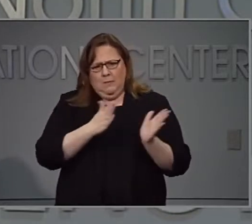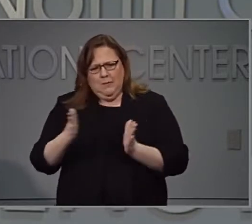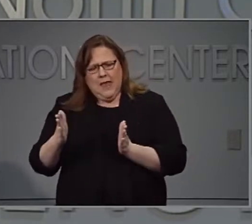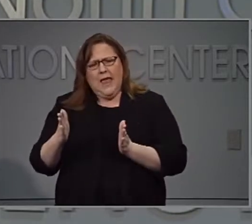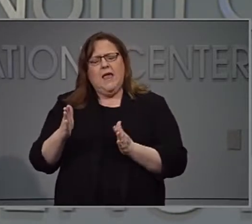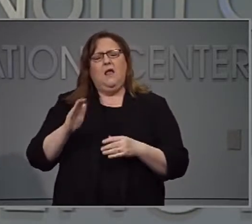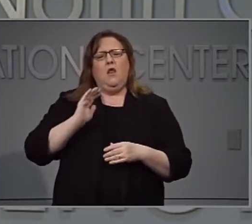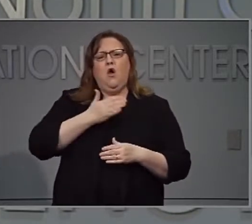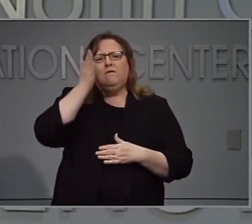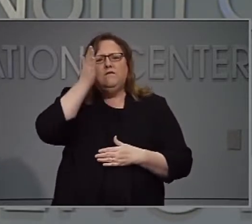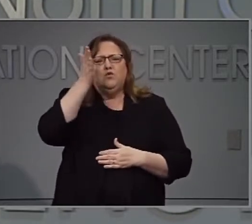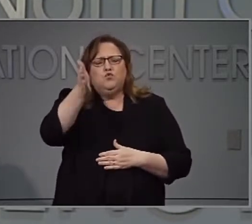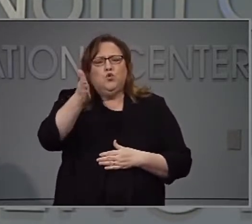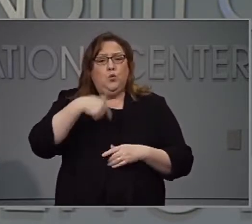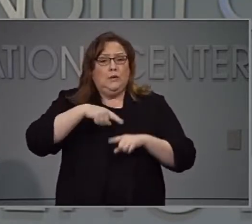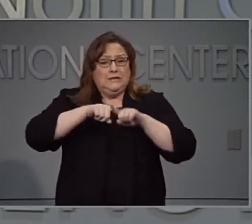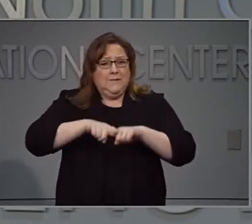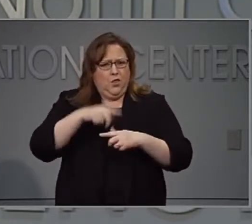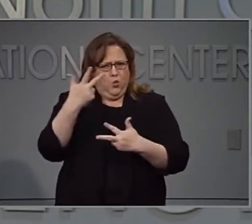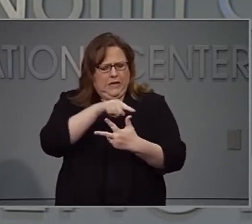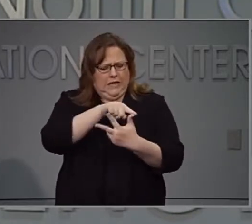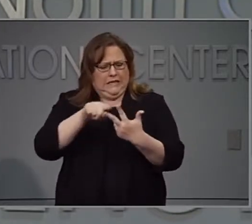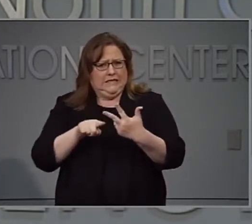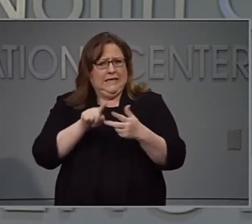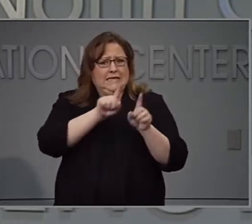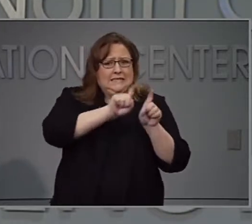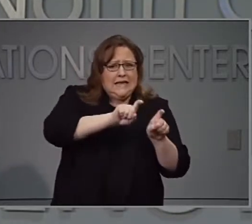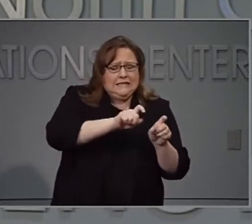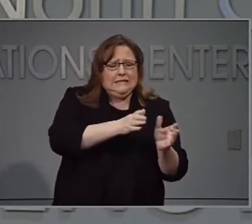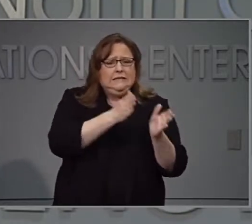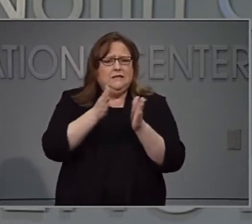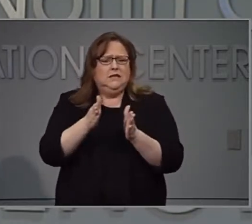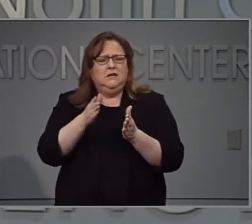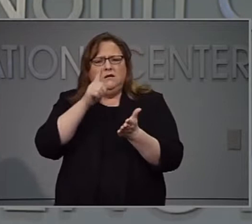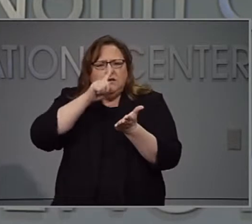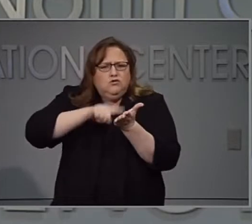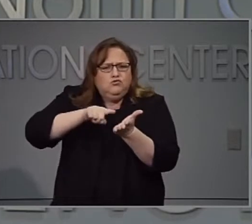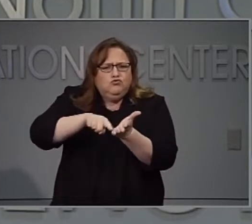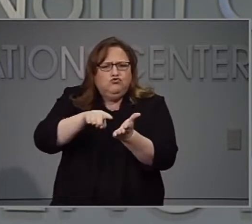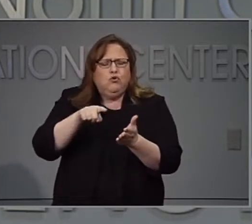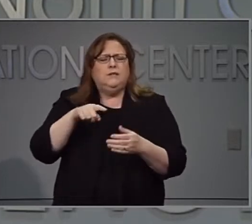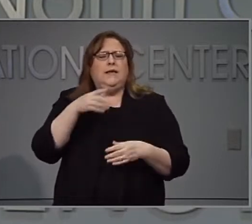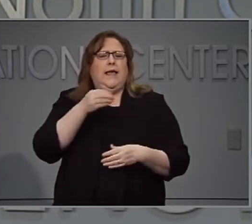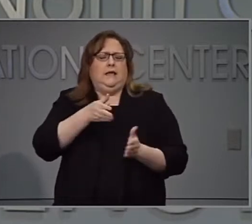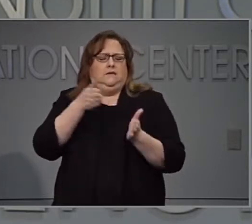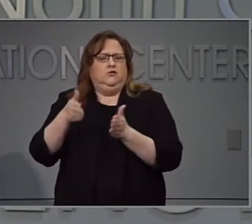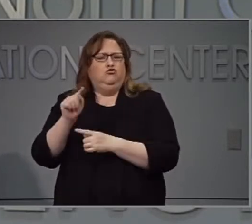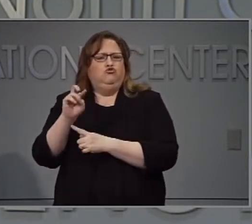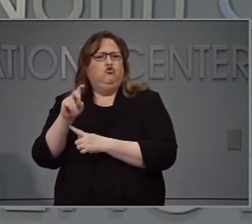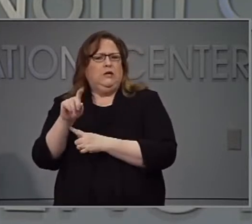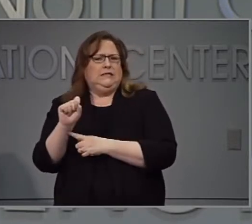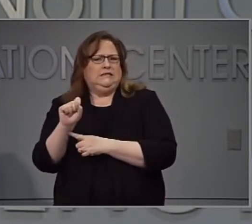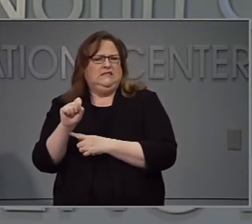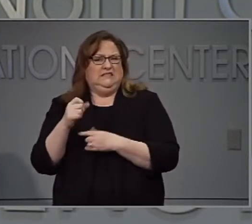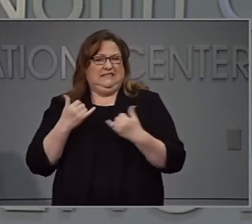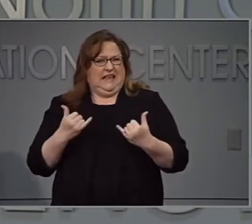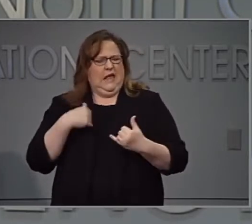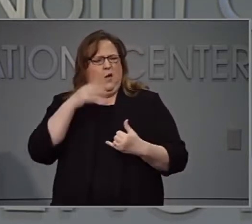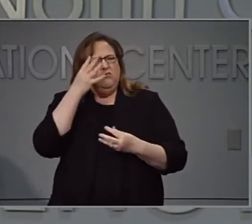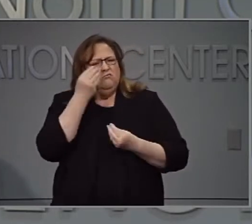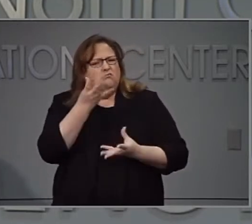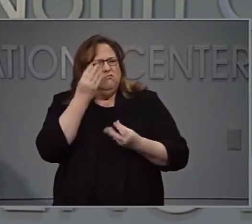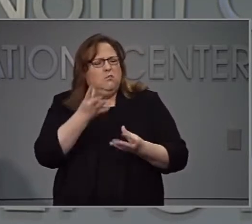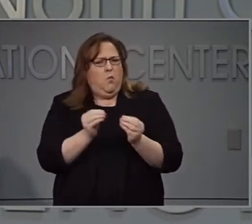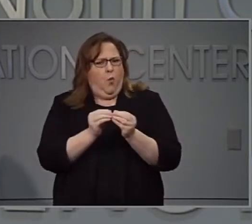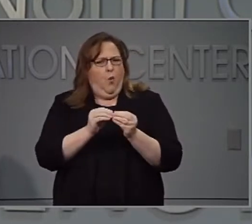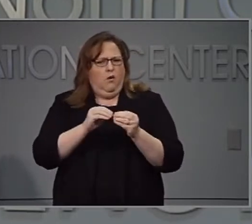and trends. I wanted to share some key updates about our work on that front. On